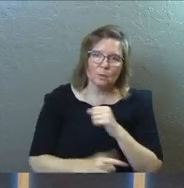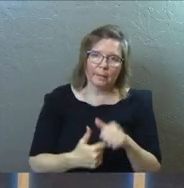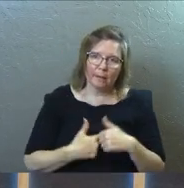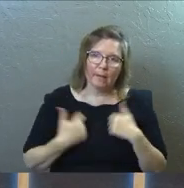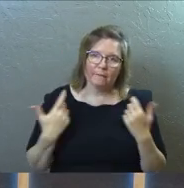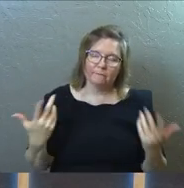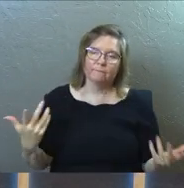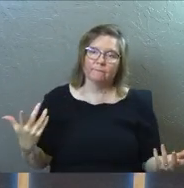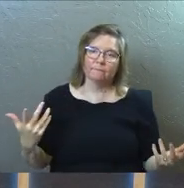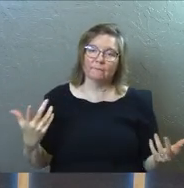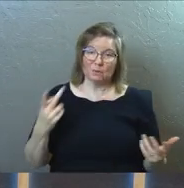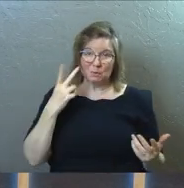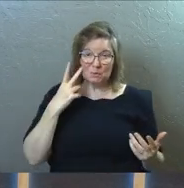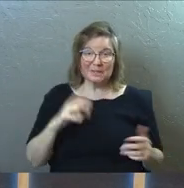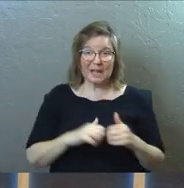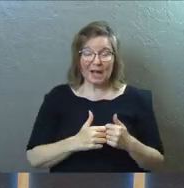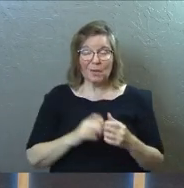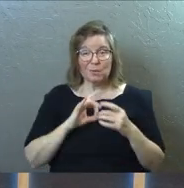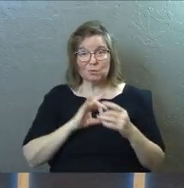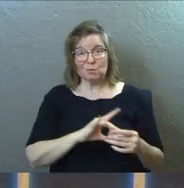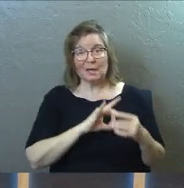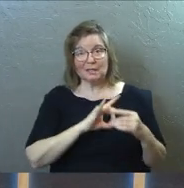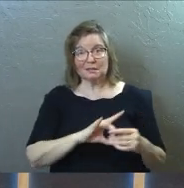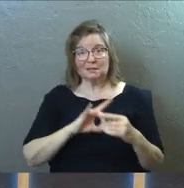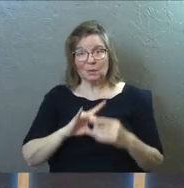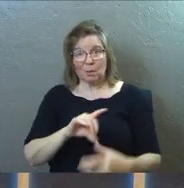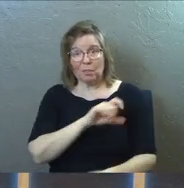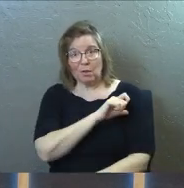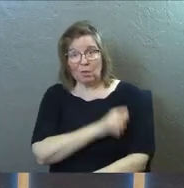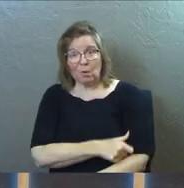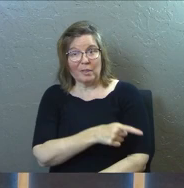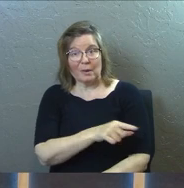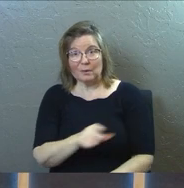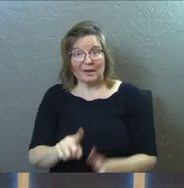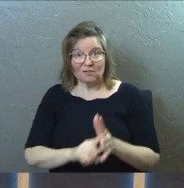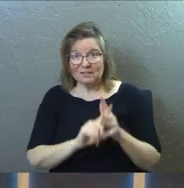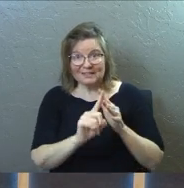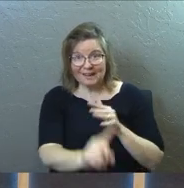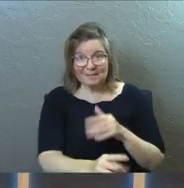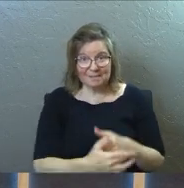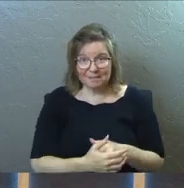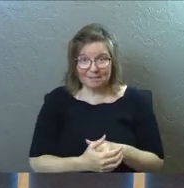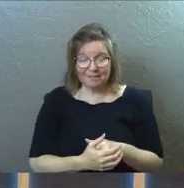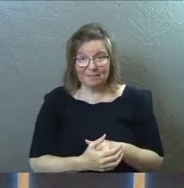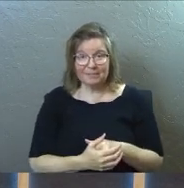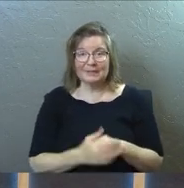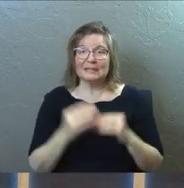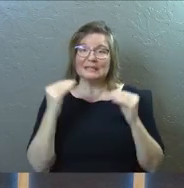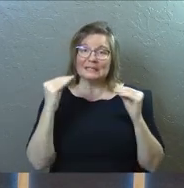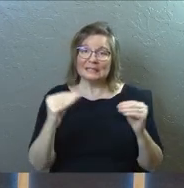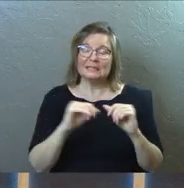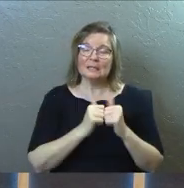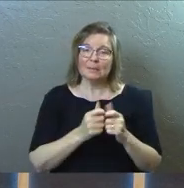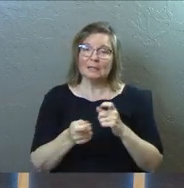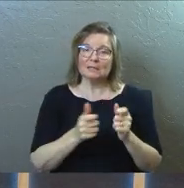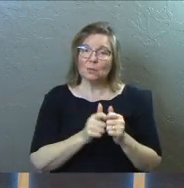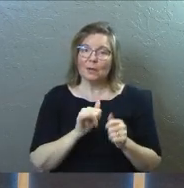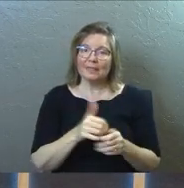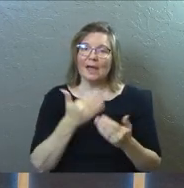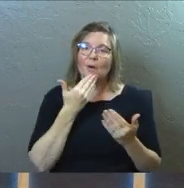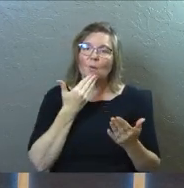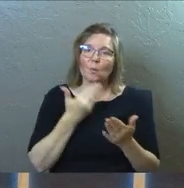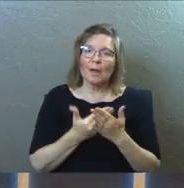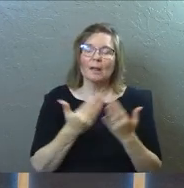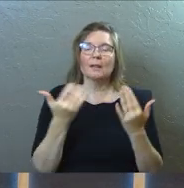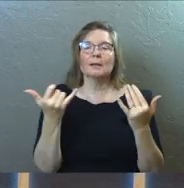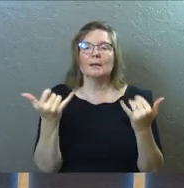consequences in their life. Do you see how there's a relationship with authority they'll never get away from? Teach them how to deal with that